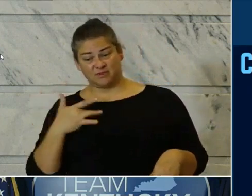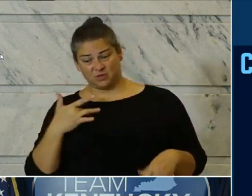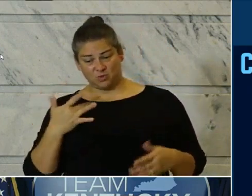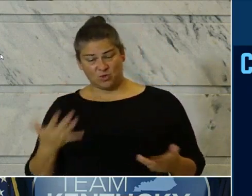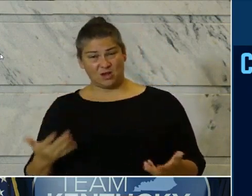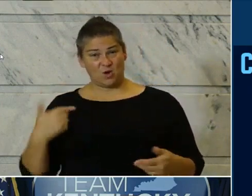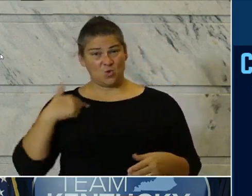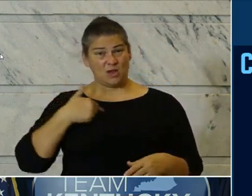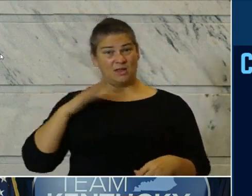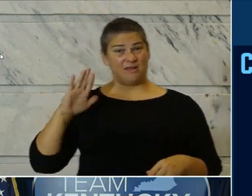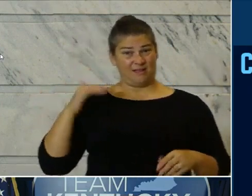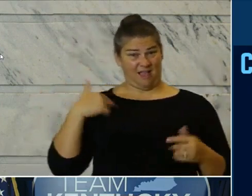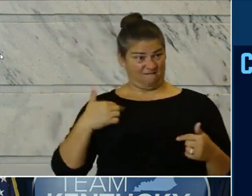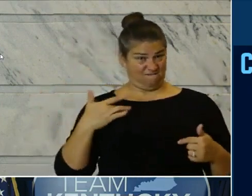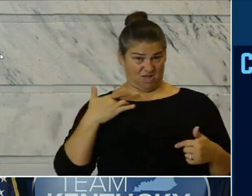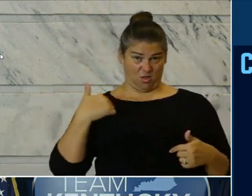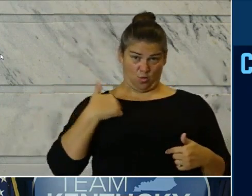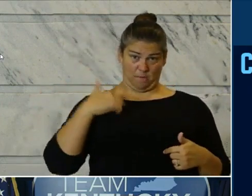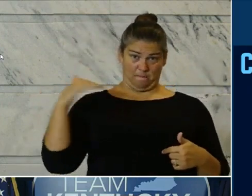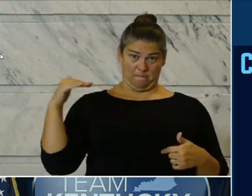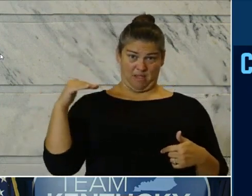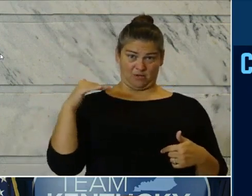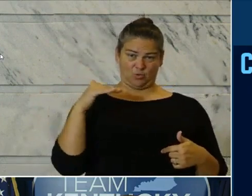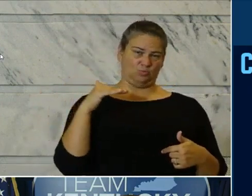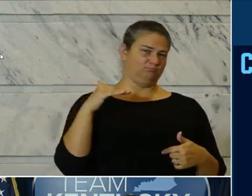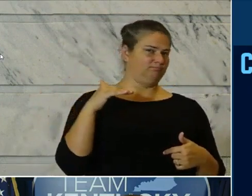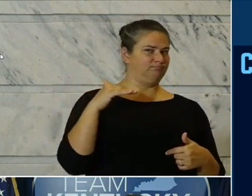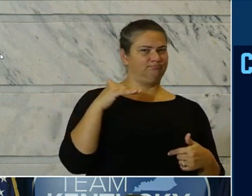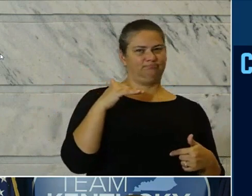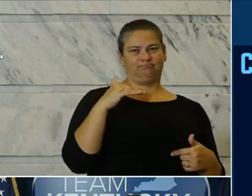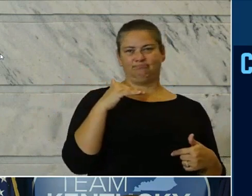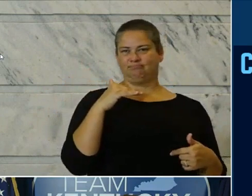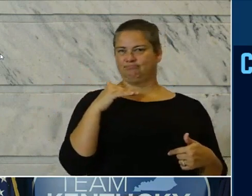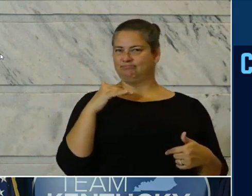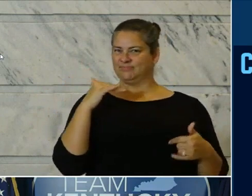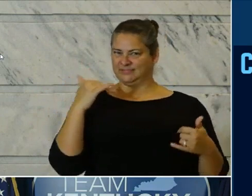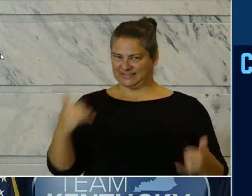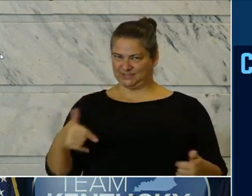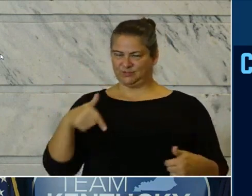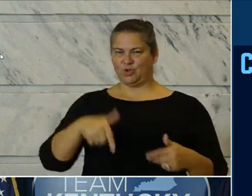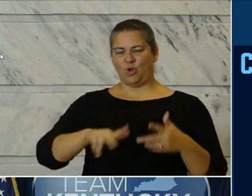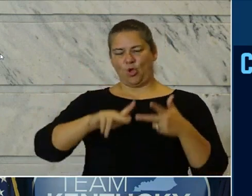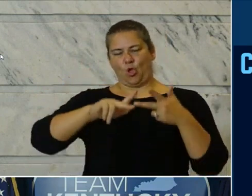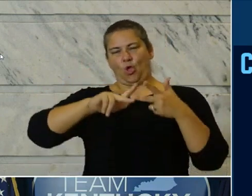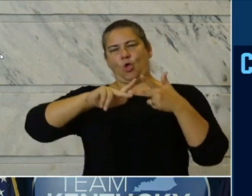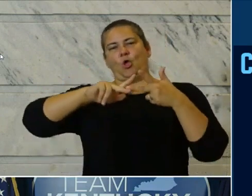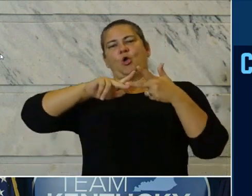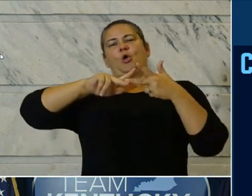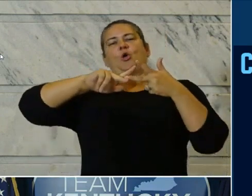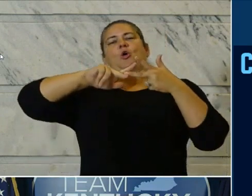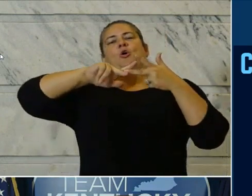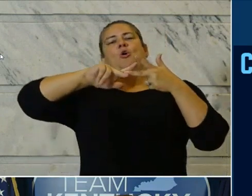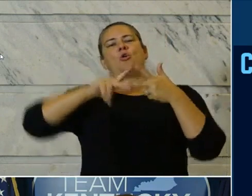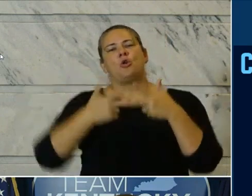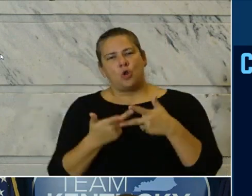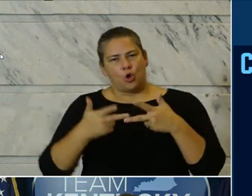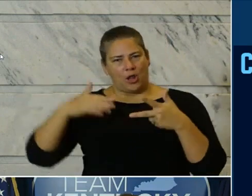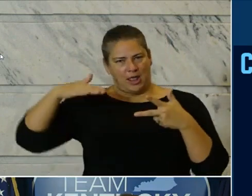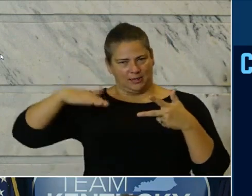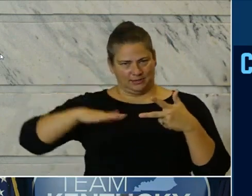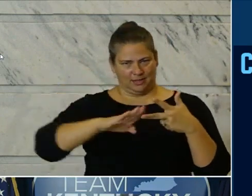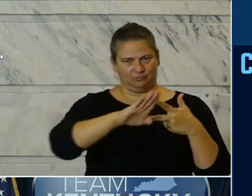plateau, but we are seeing what would be the third escalation that we've dealt with here in the